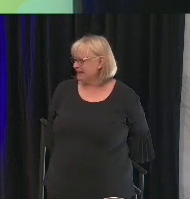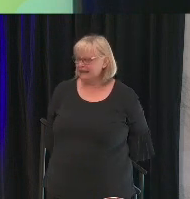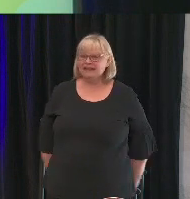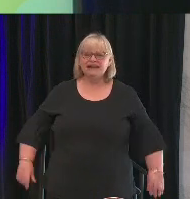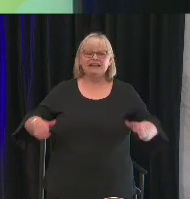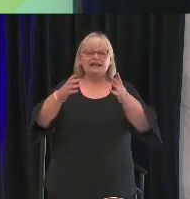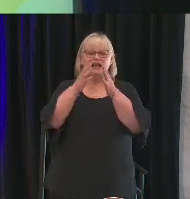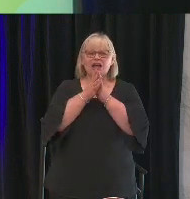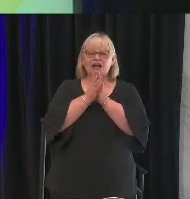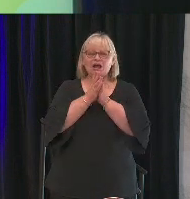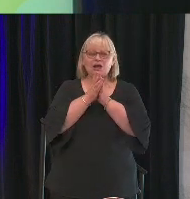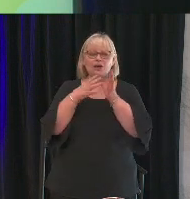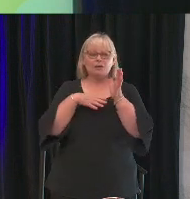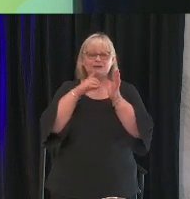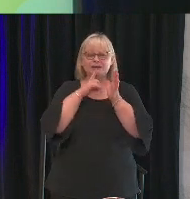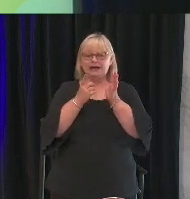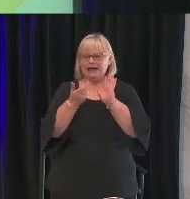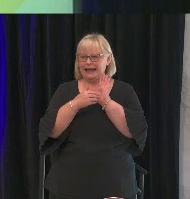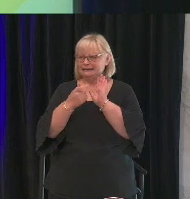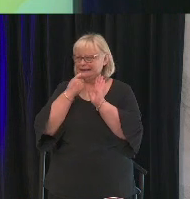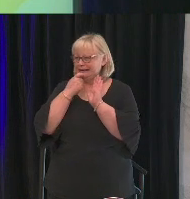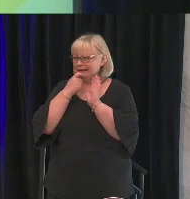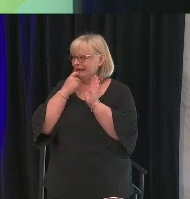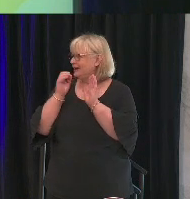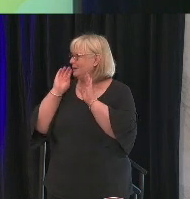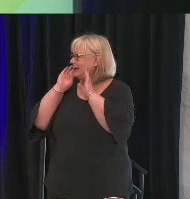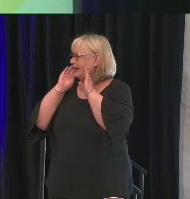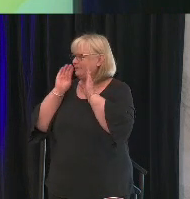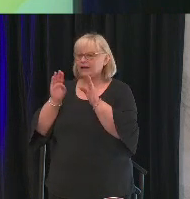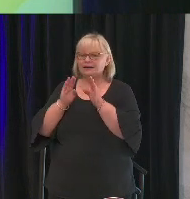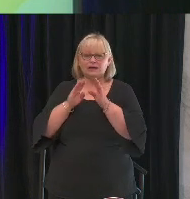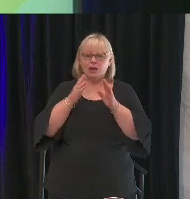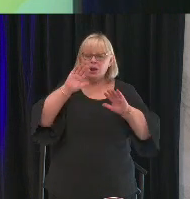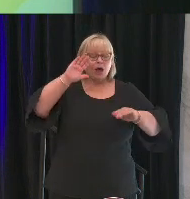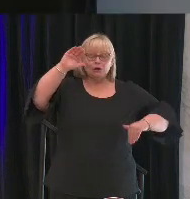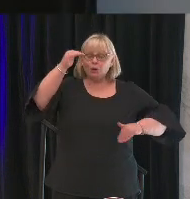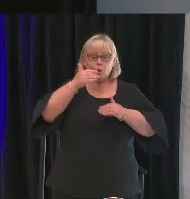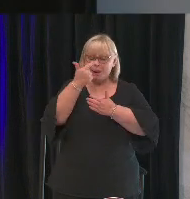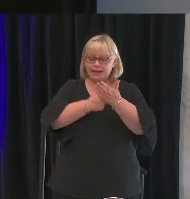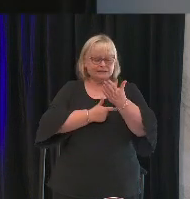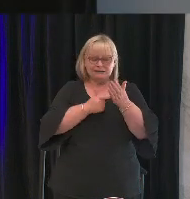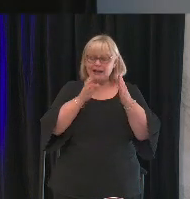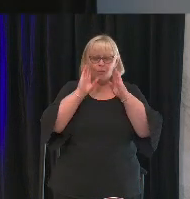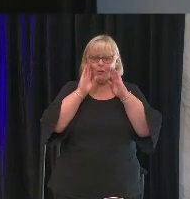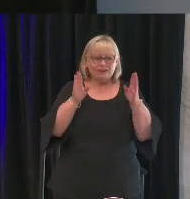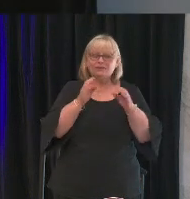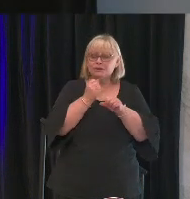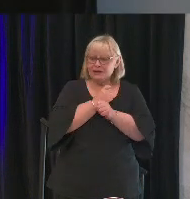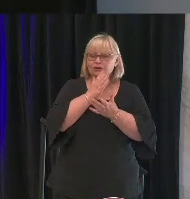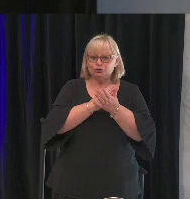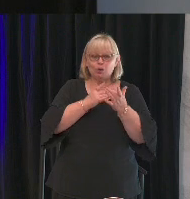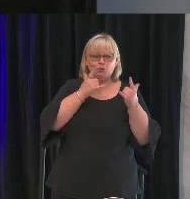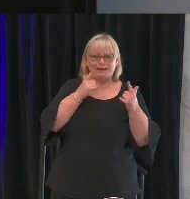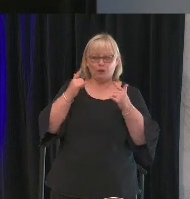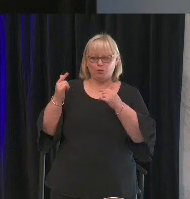If I could just, editorialise for a moment, what a fantastic set of shortlists these are. So make sure that you double check